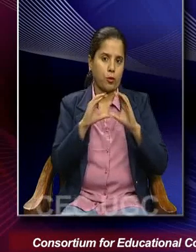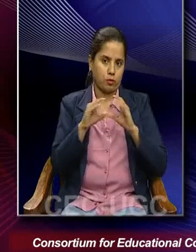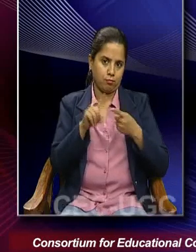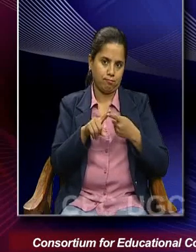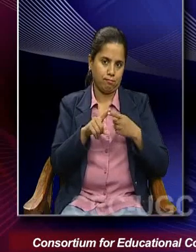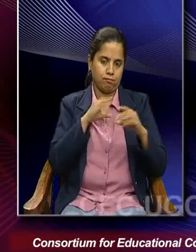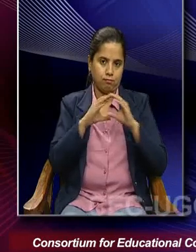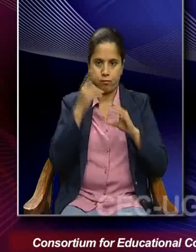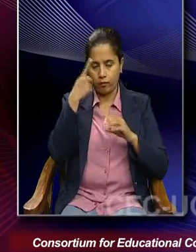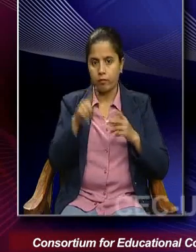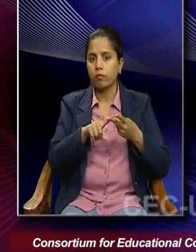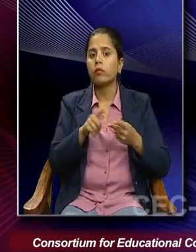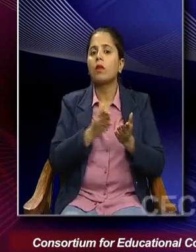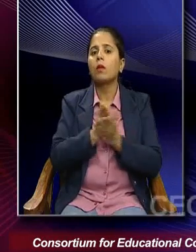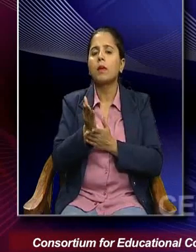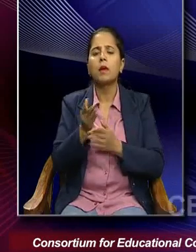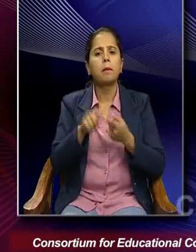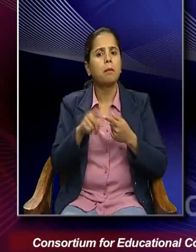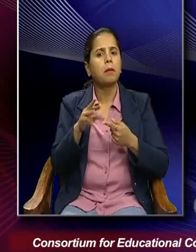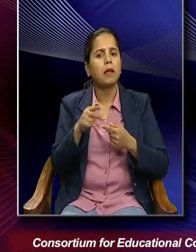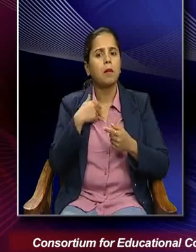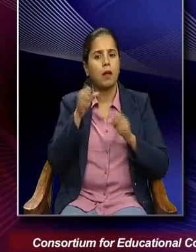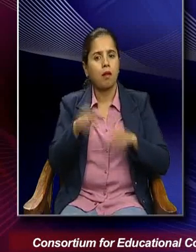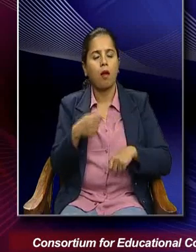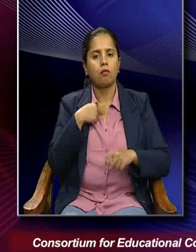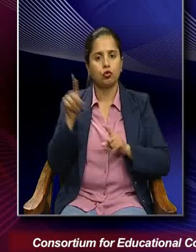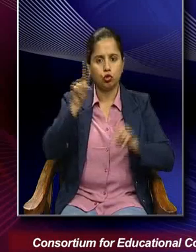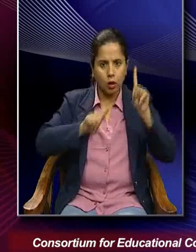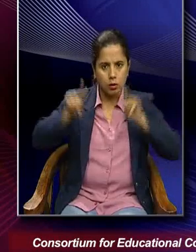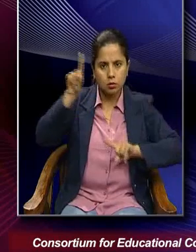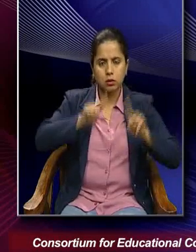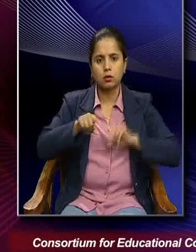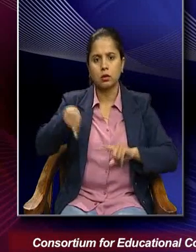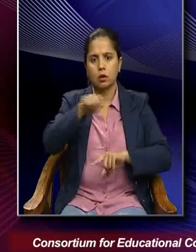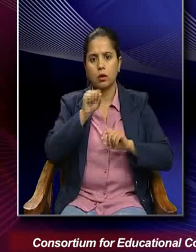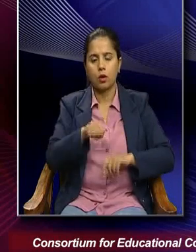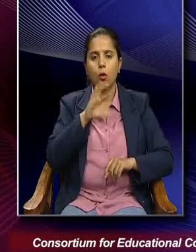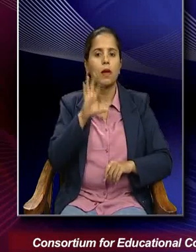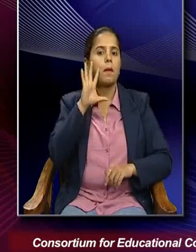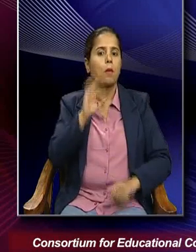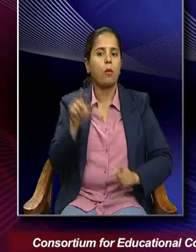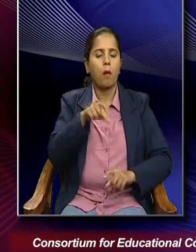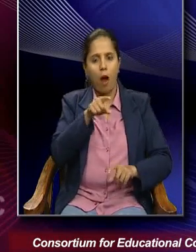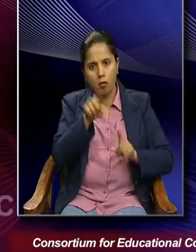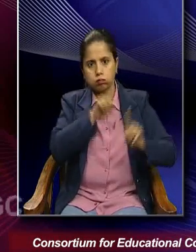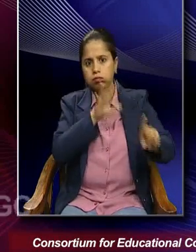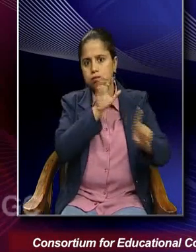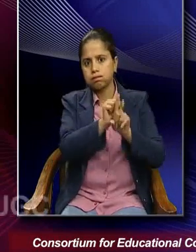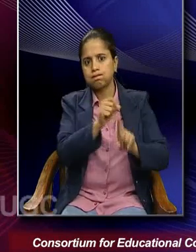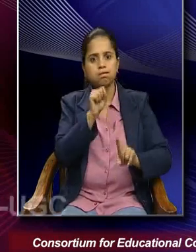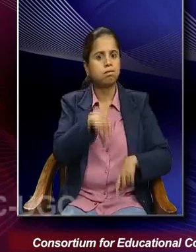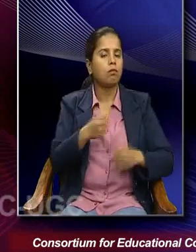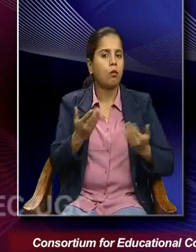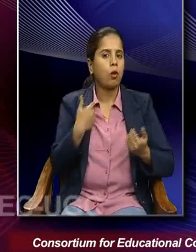communication, medium by which gesture becomes significant gesture. We